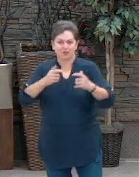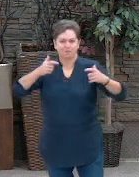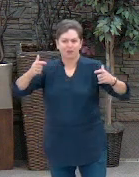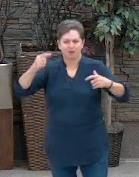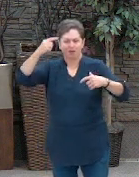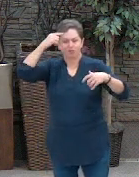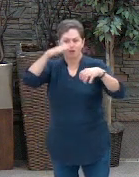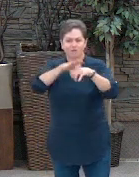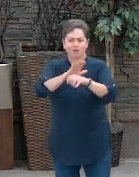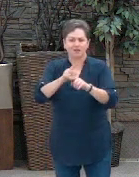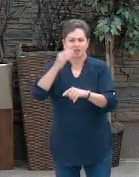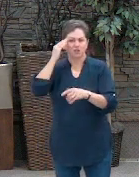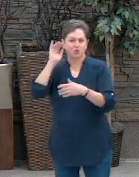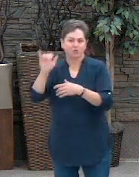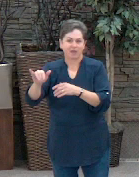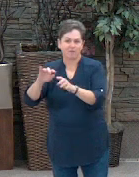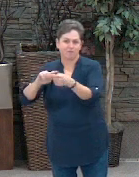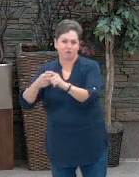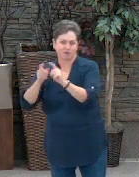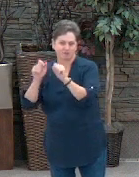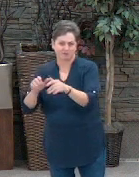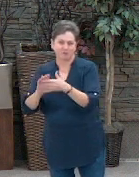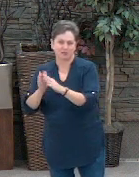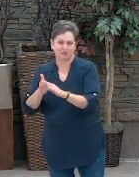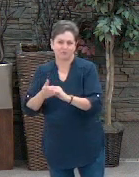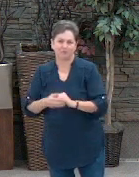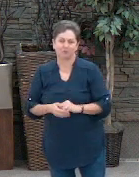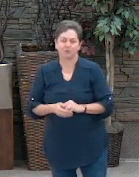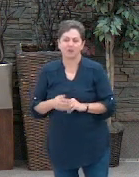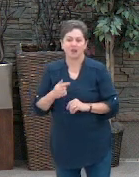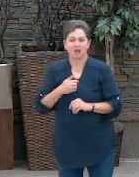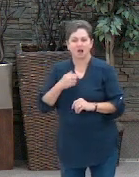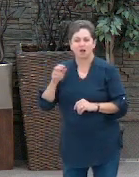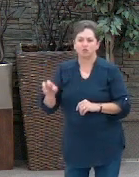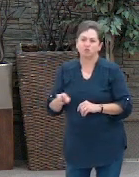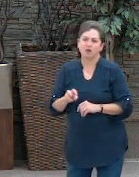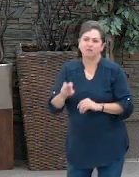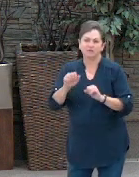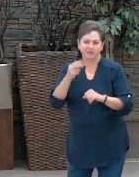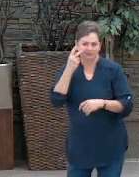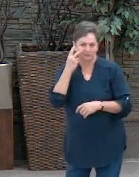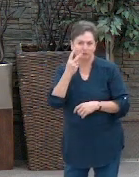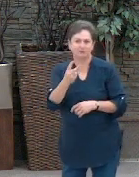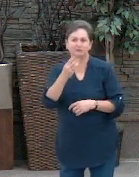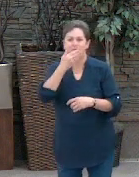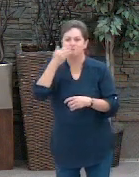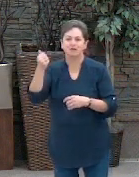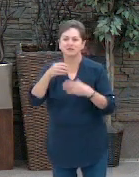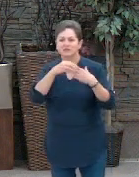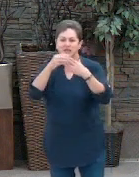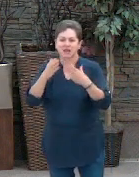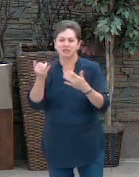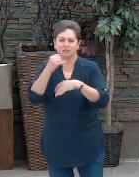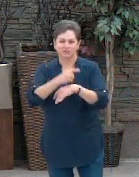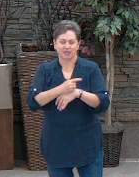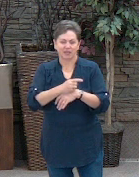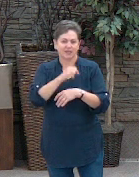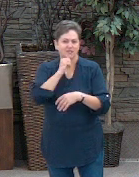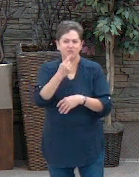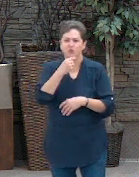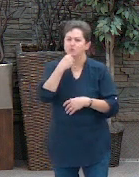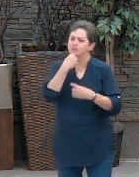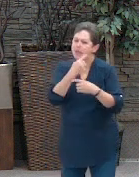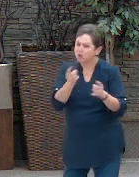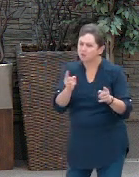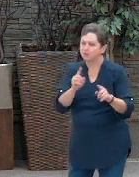and thoughtful as I know that friend to be. And all travelers can witness that the best of guides today is not